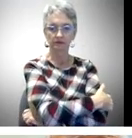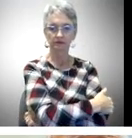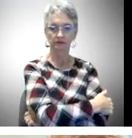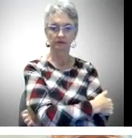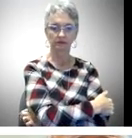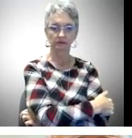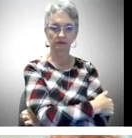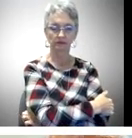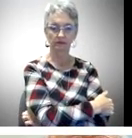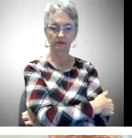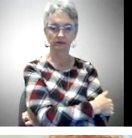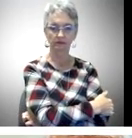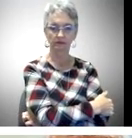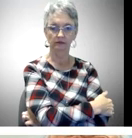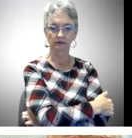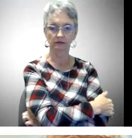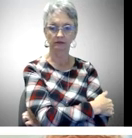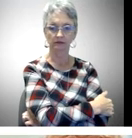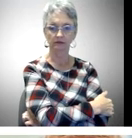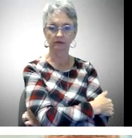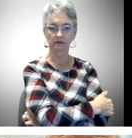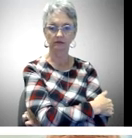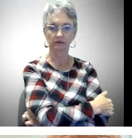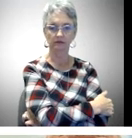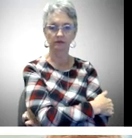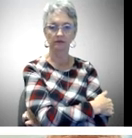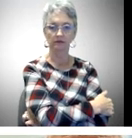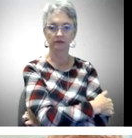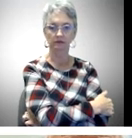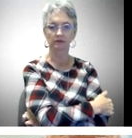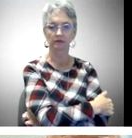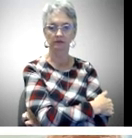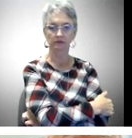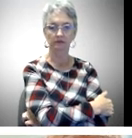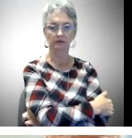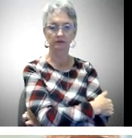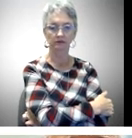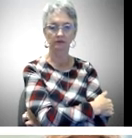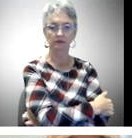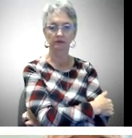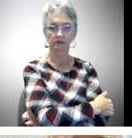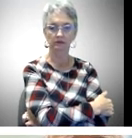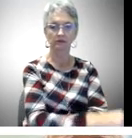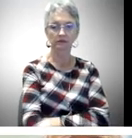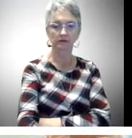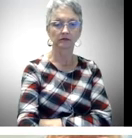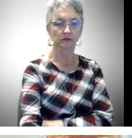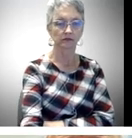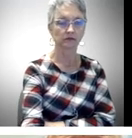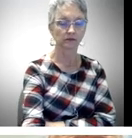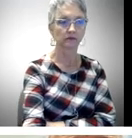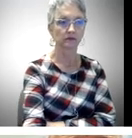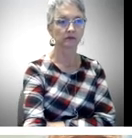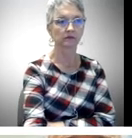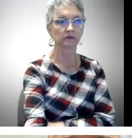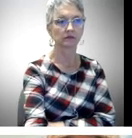case that they show the court that Jenny didn't need a guardian because she had a history of making good decisions